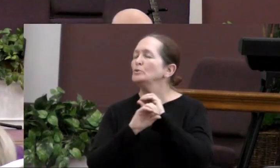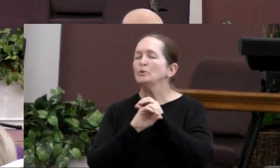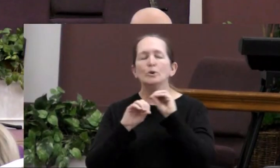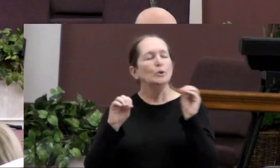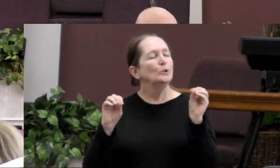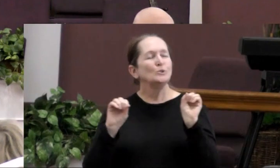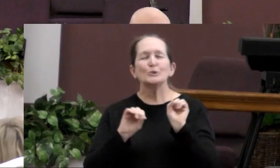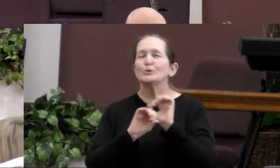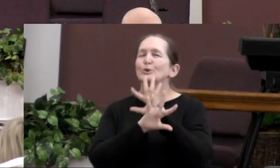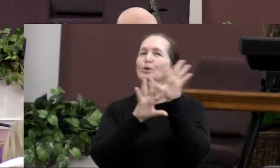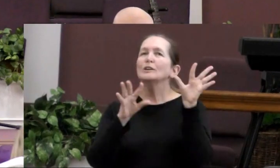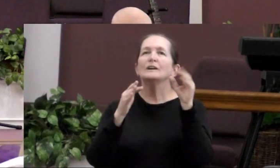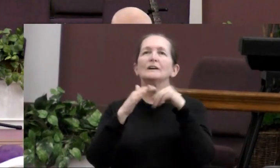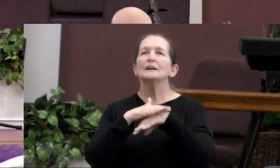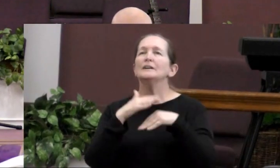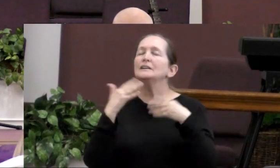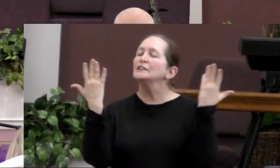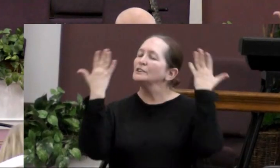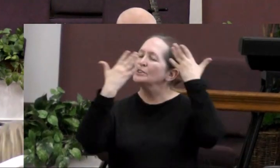troubled?